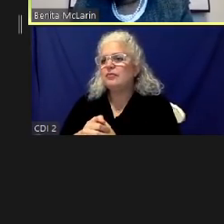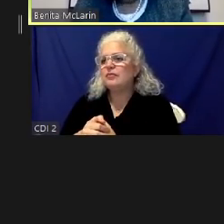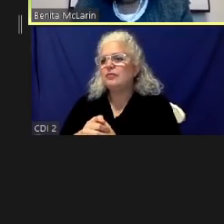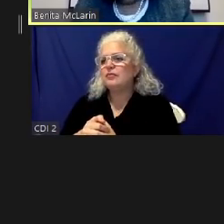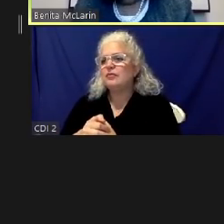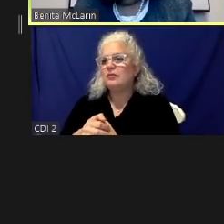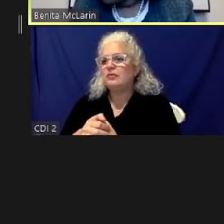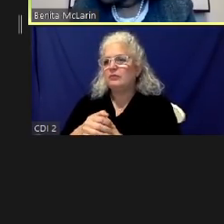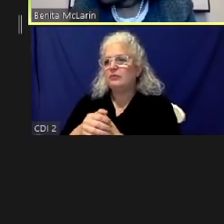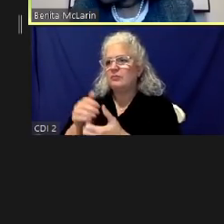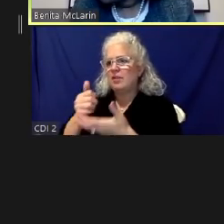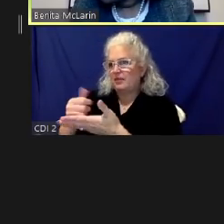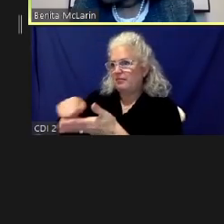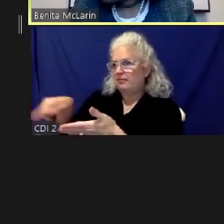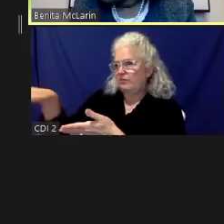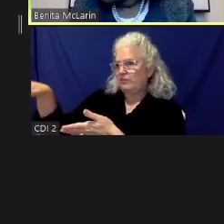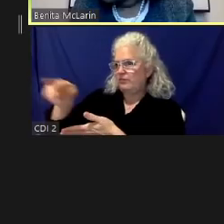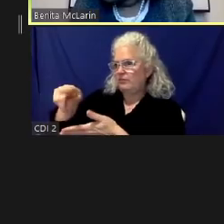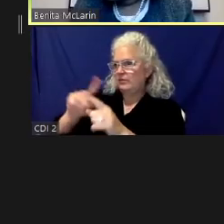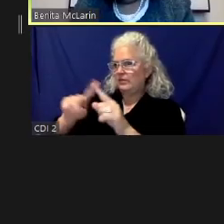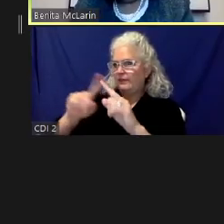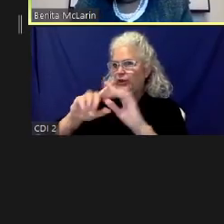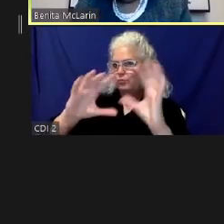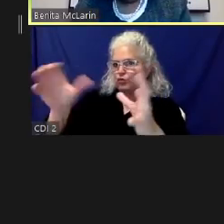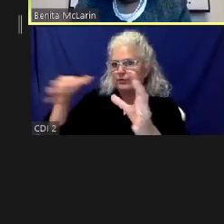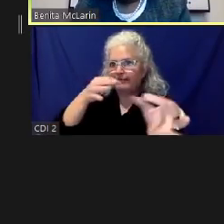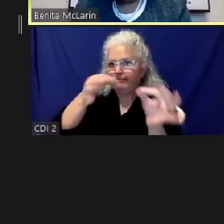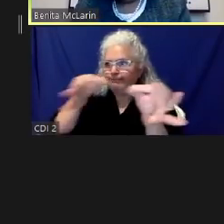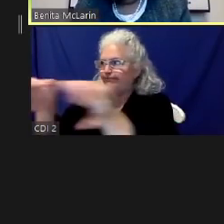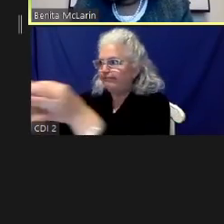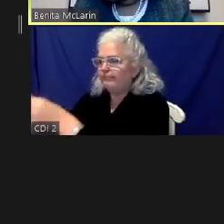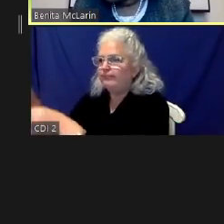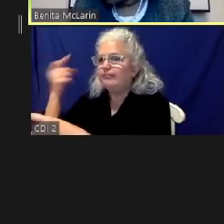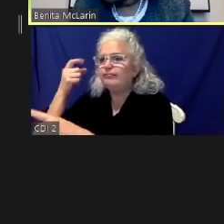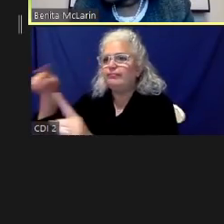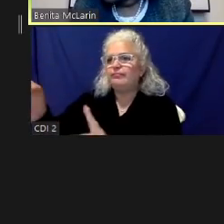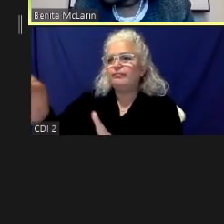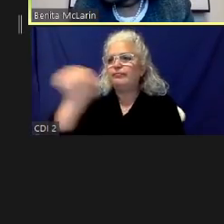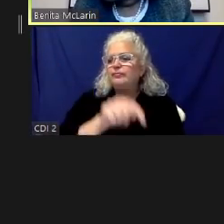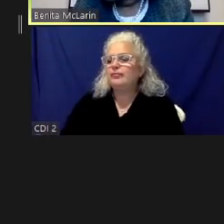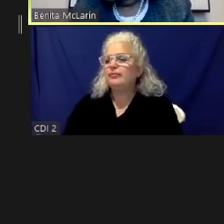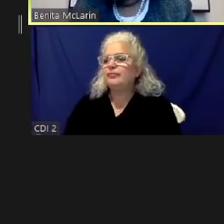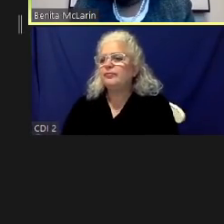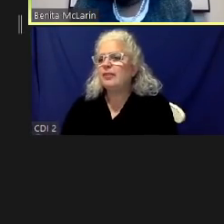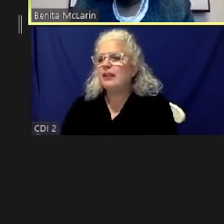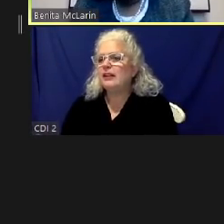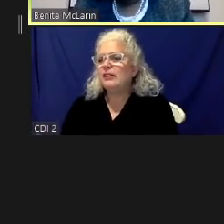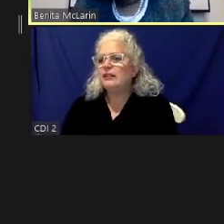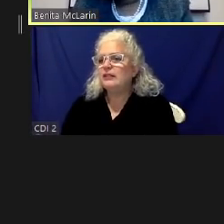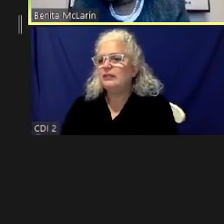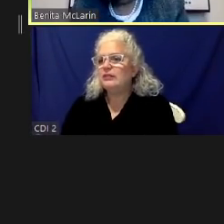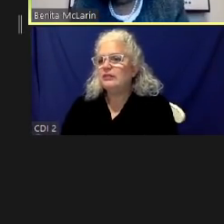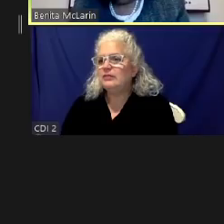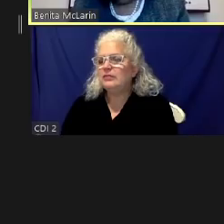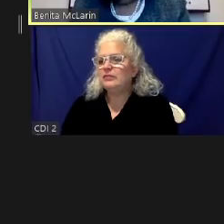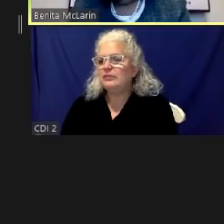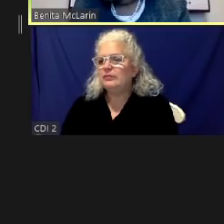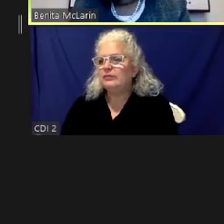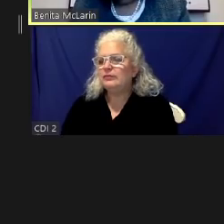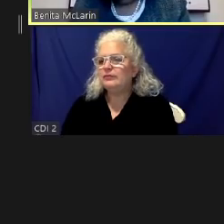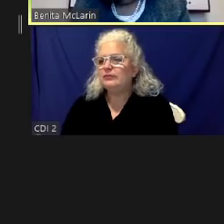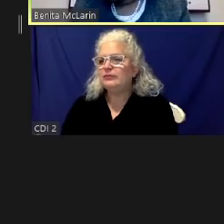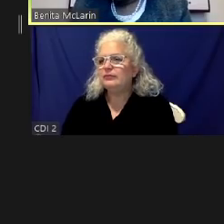groups, peoples, and populations in our community to ensure access to the vaccine. And this includes helping us build confidence